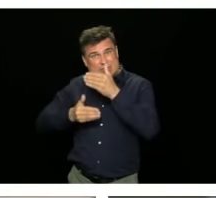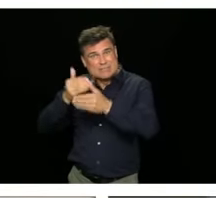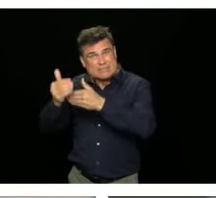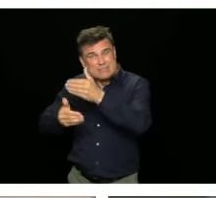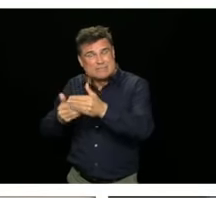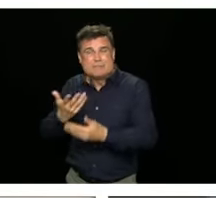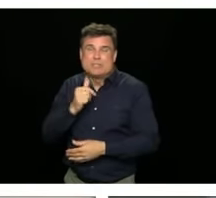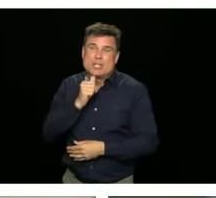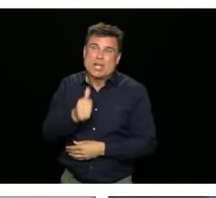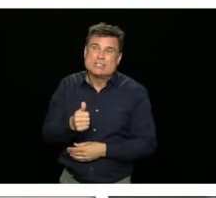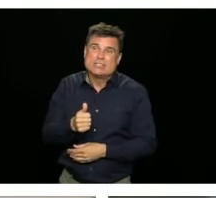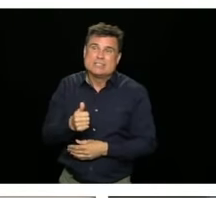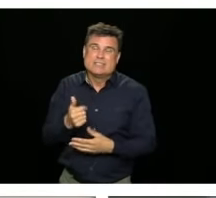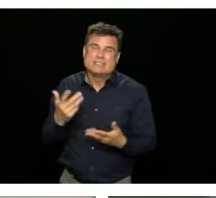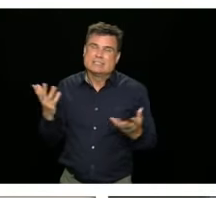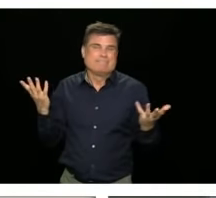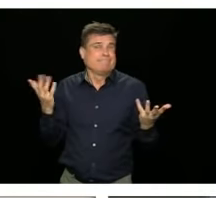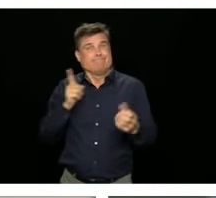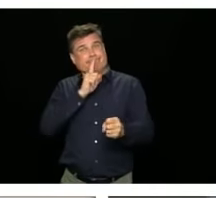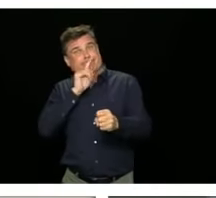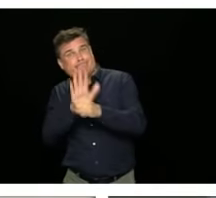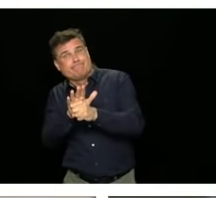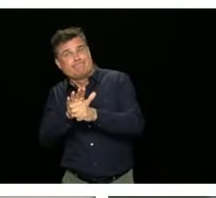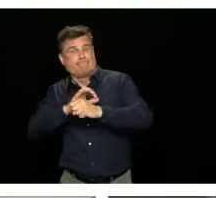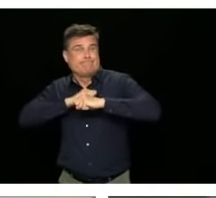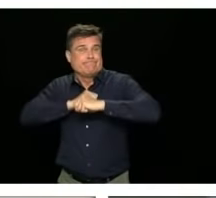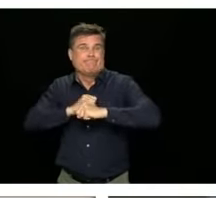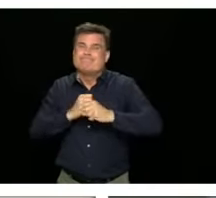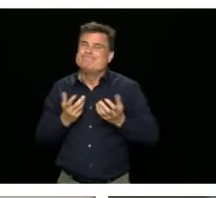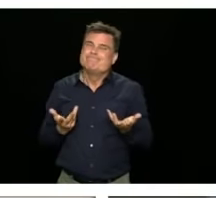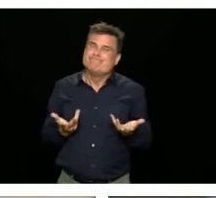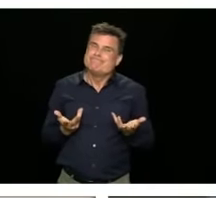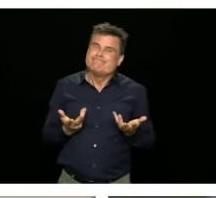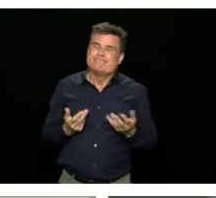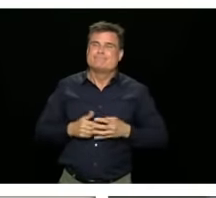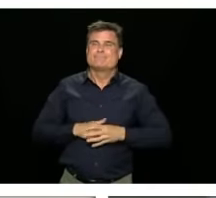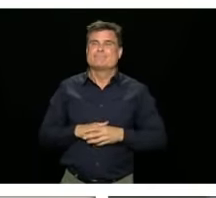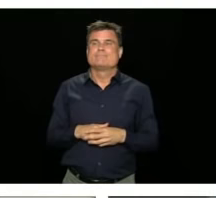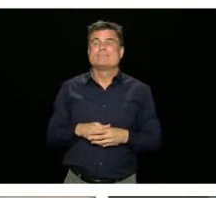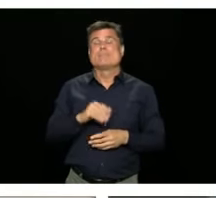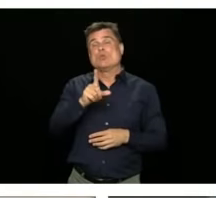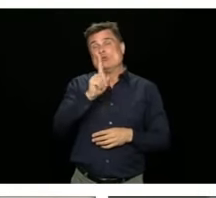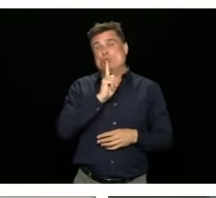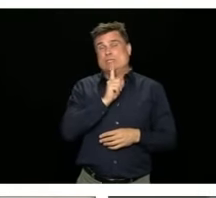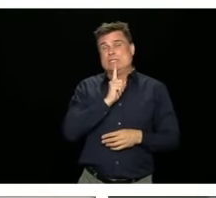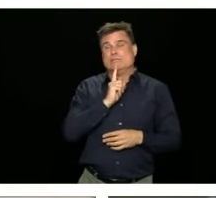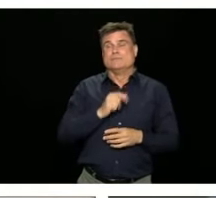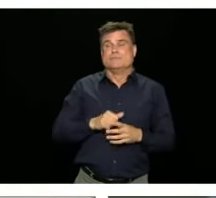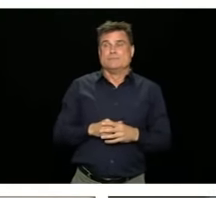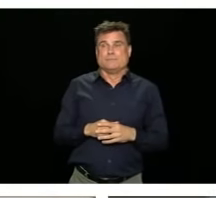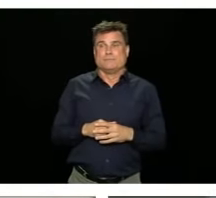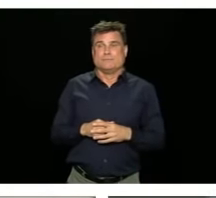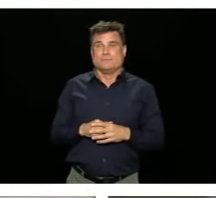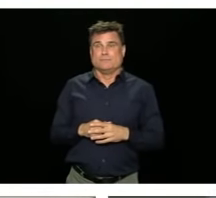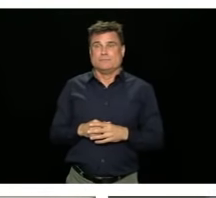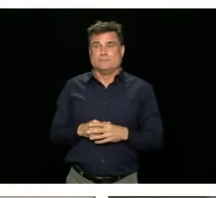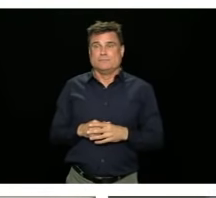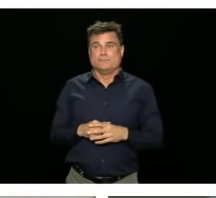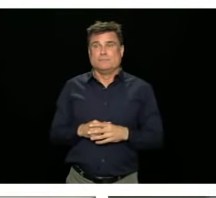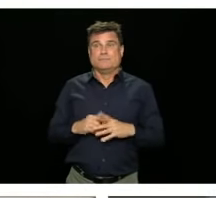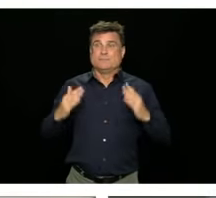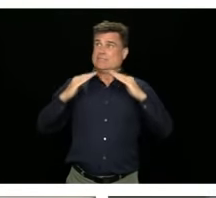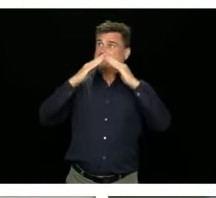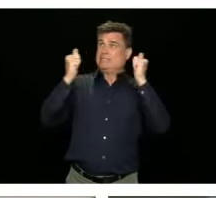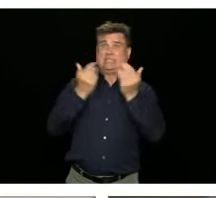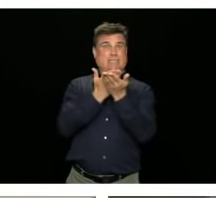tools, policies and practices, those systems can sometimes be incredibly harmful in and of themselves.